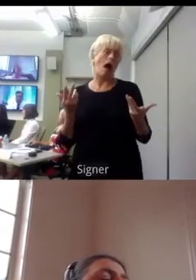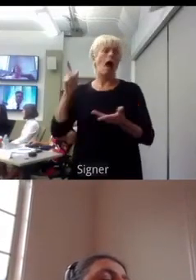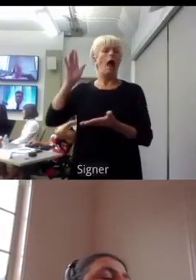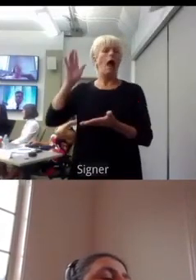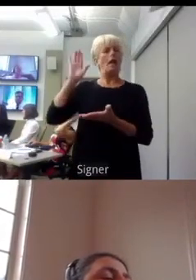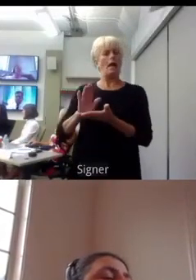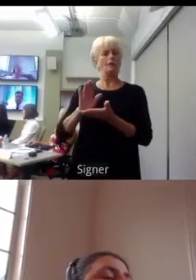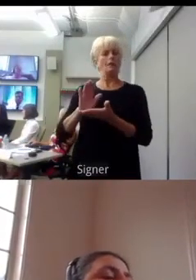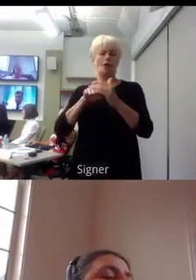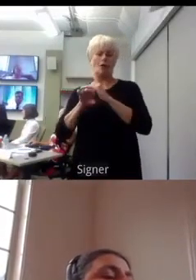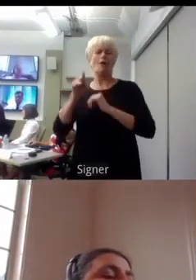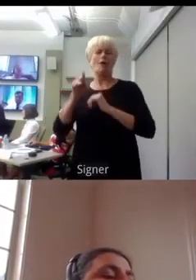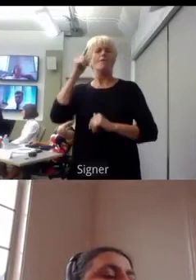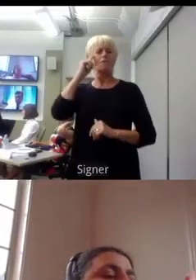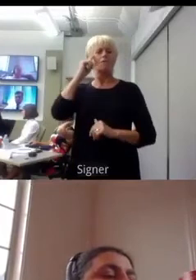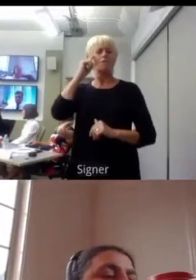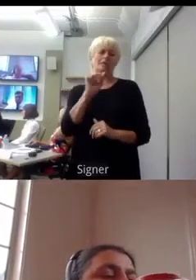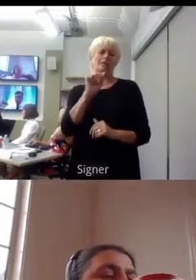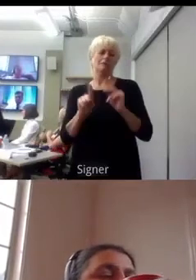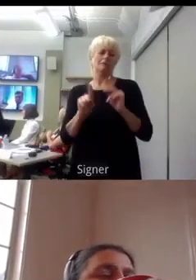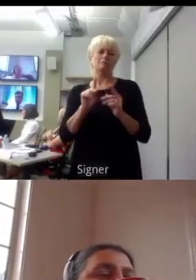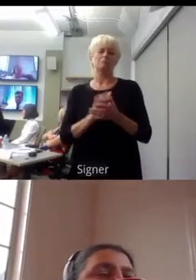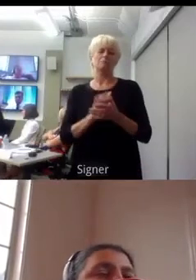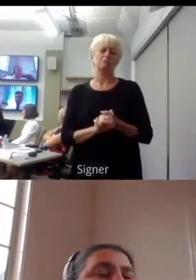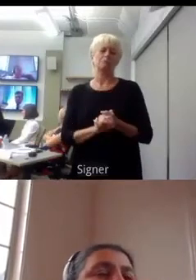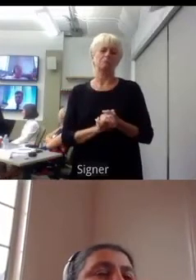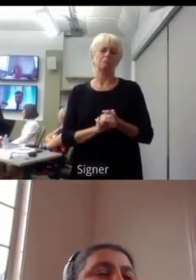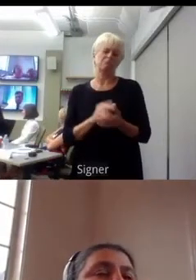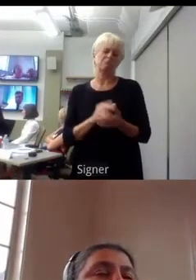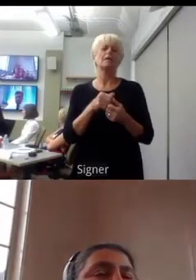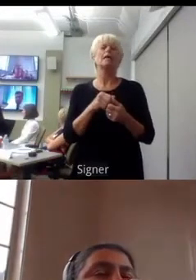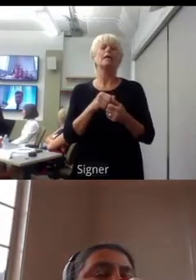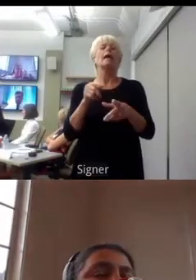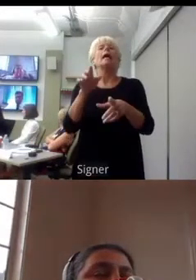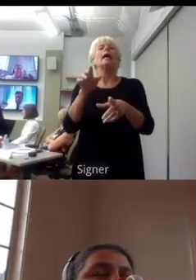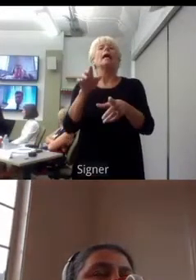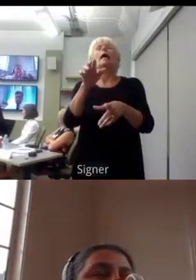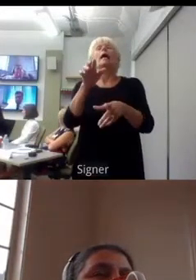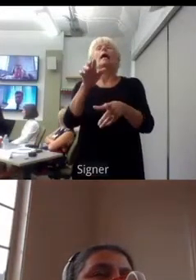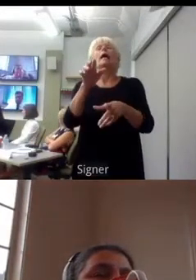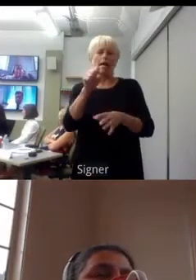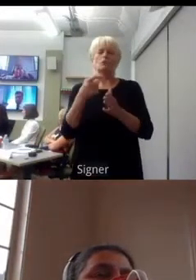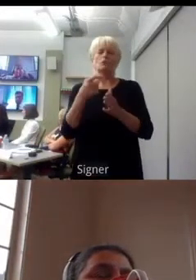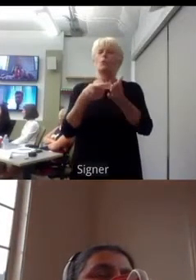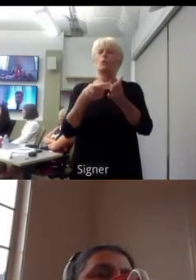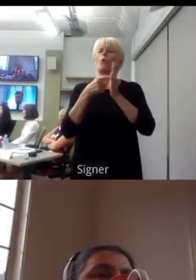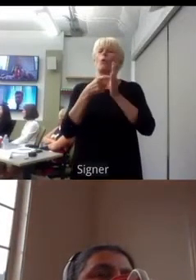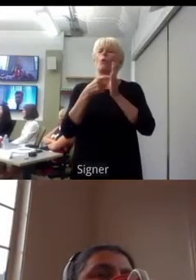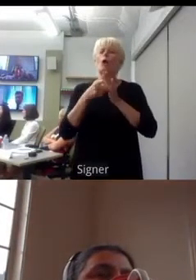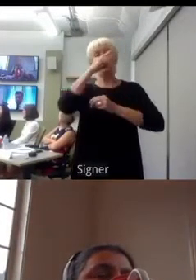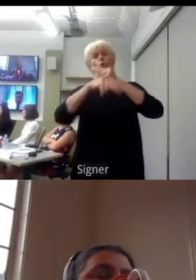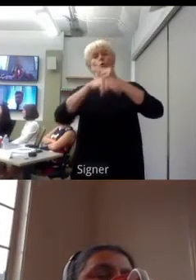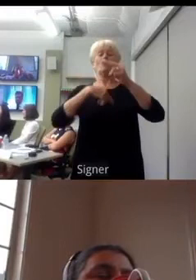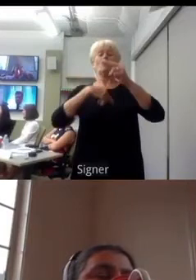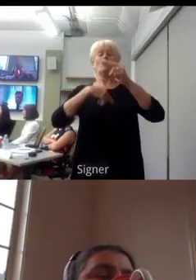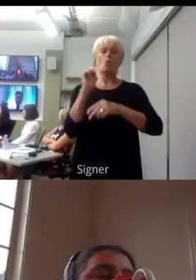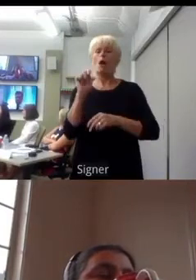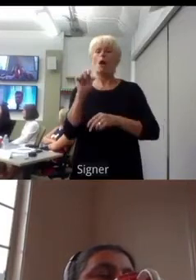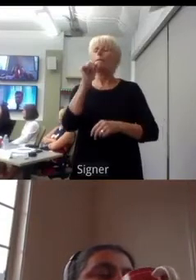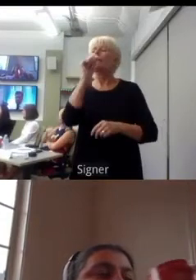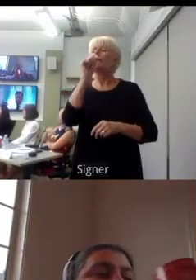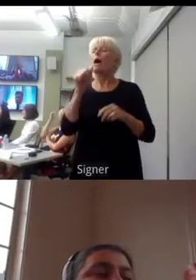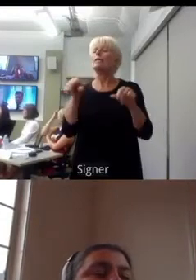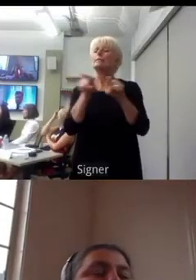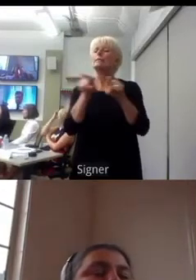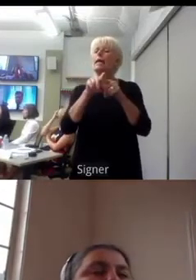For example, although they require universal washrooms, they don't require the same number of universal washrooms that we have in